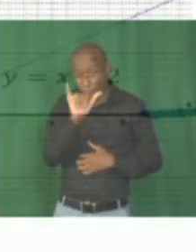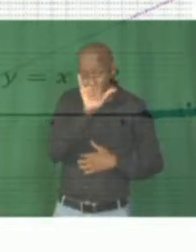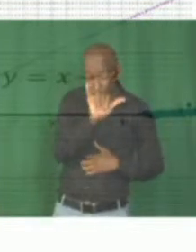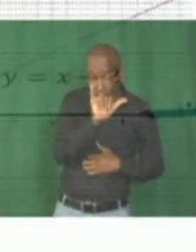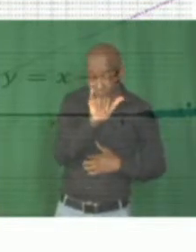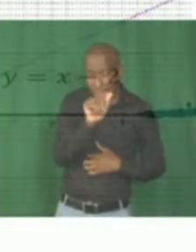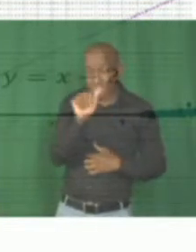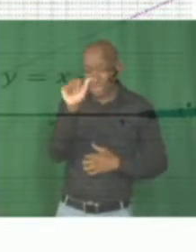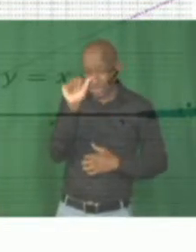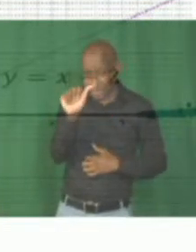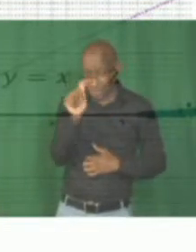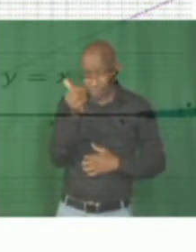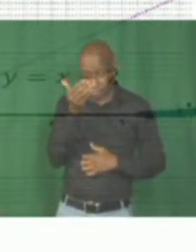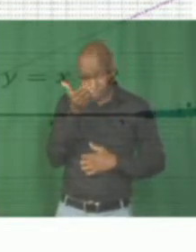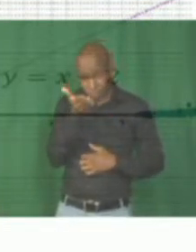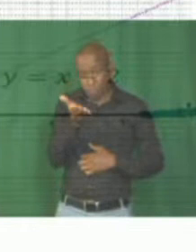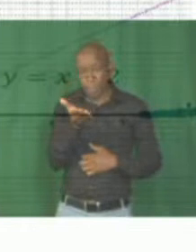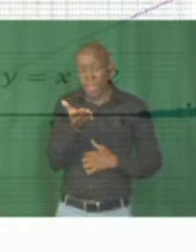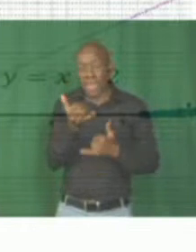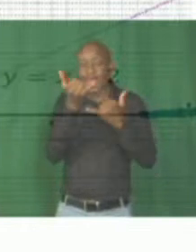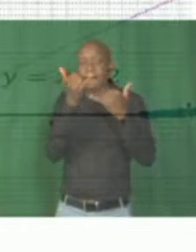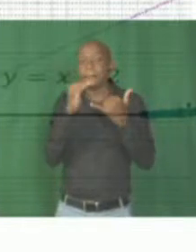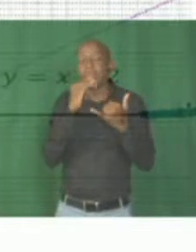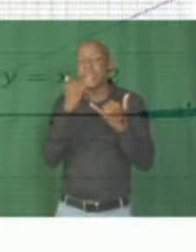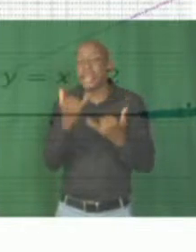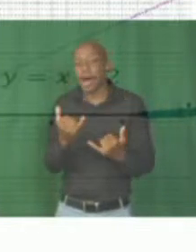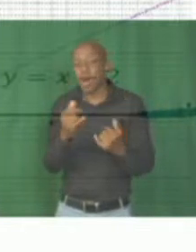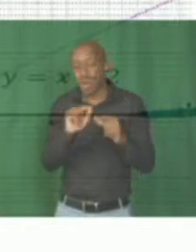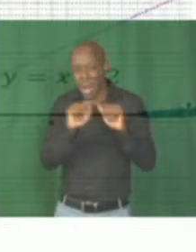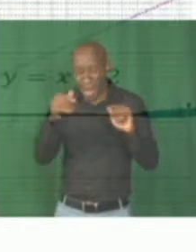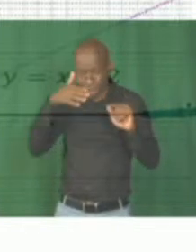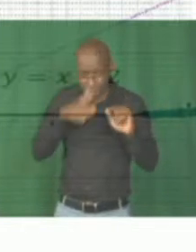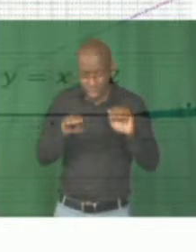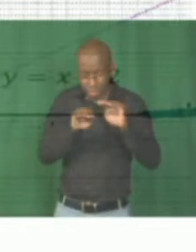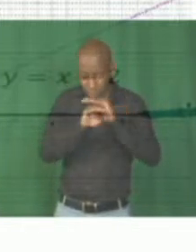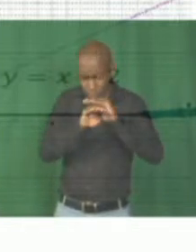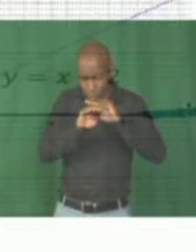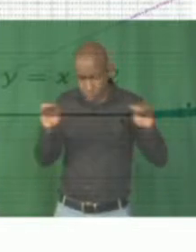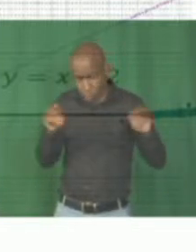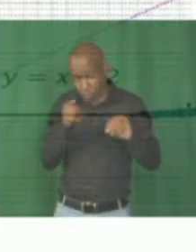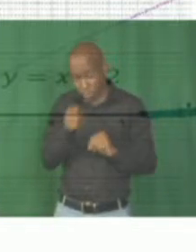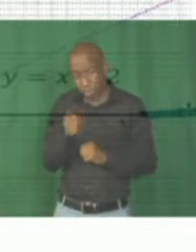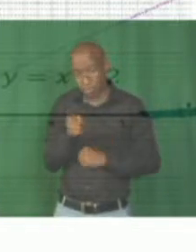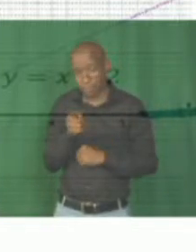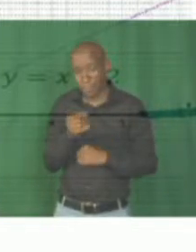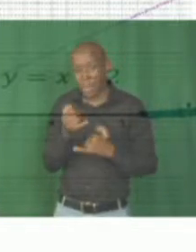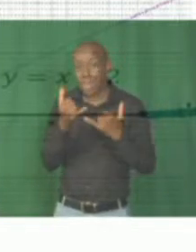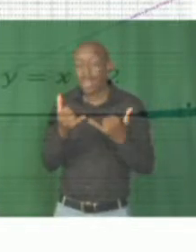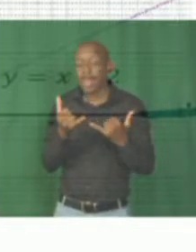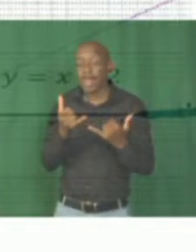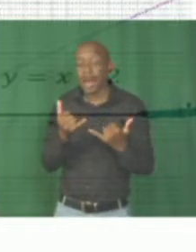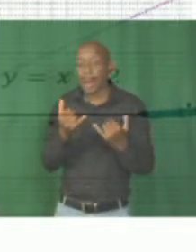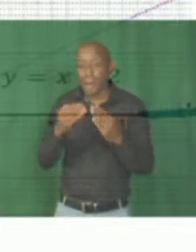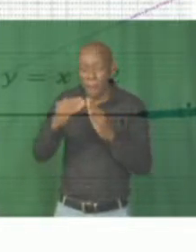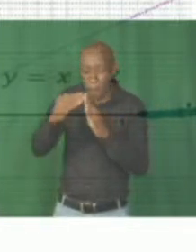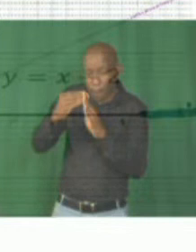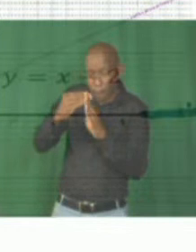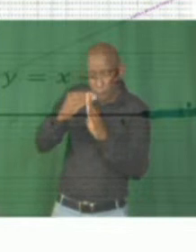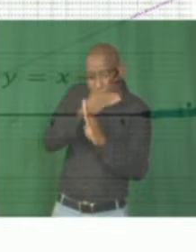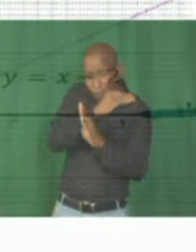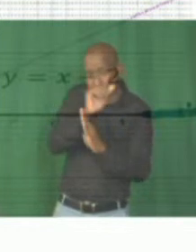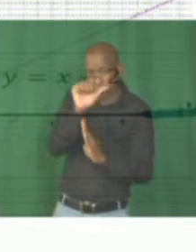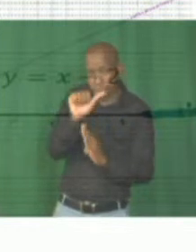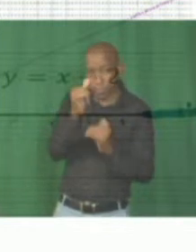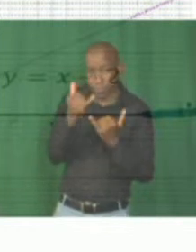is there. It means now the line must pass through that point. Now when that line passes through that point